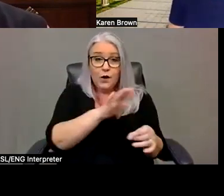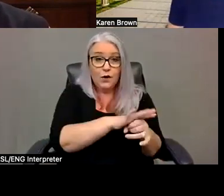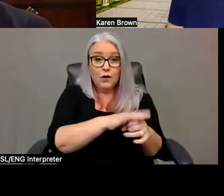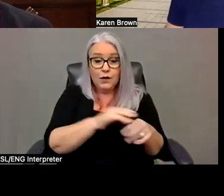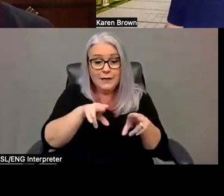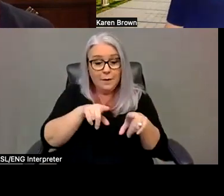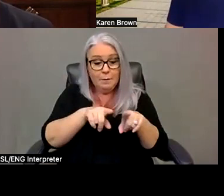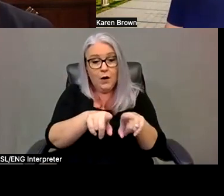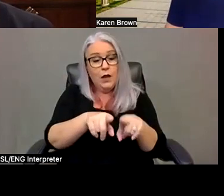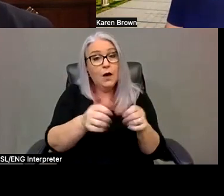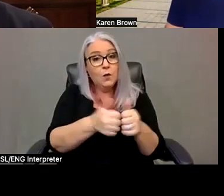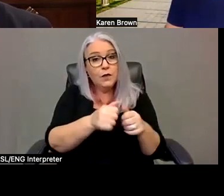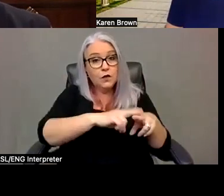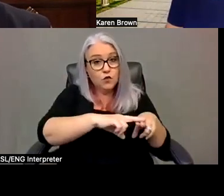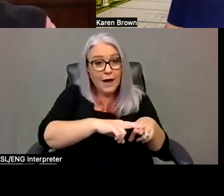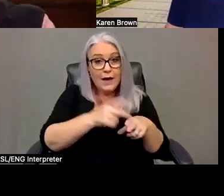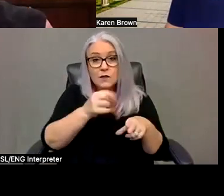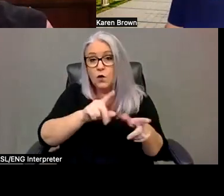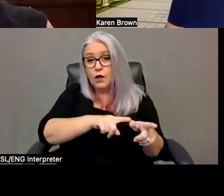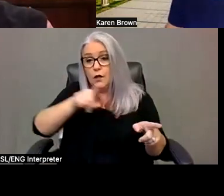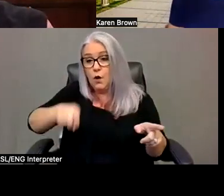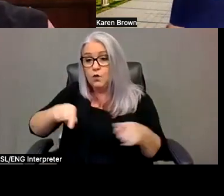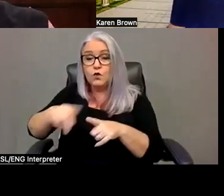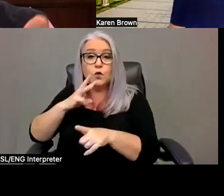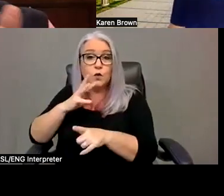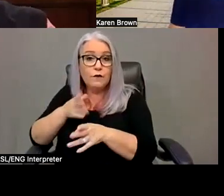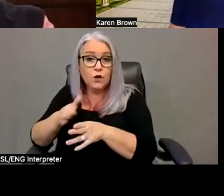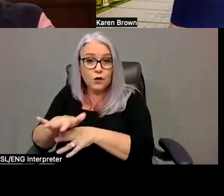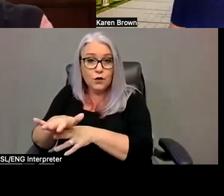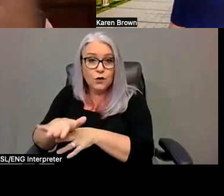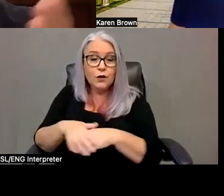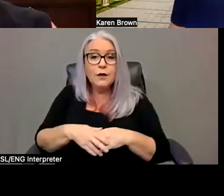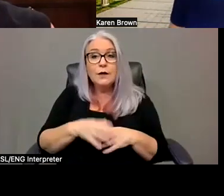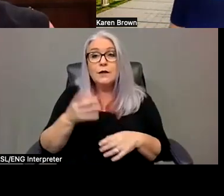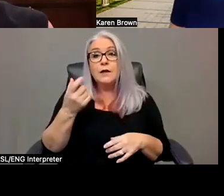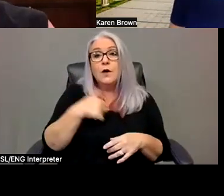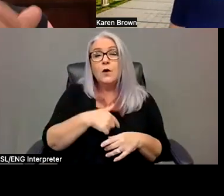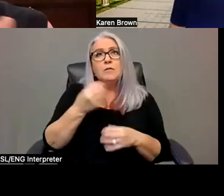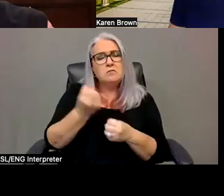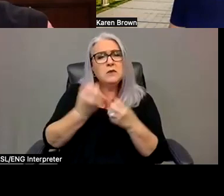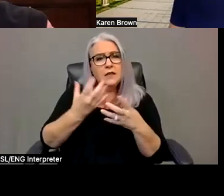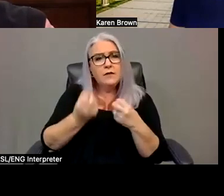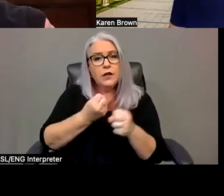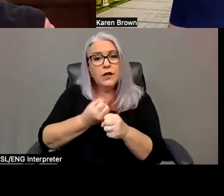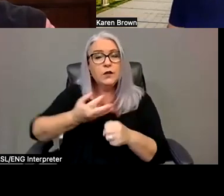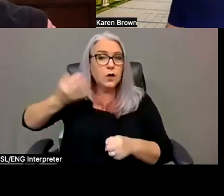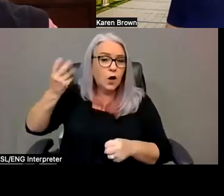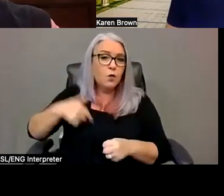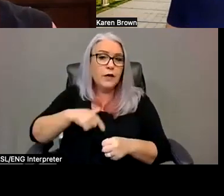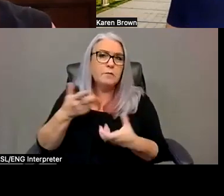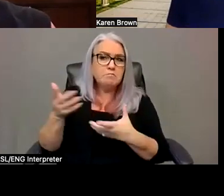tracks or does it go along the river? So while several years ago, we put out RFP for a request for proposals to what to do